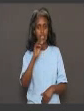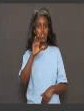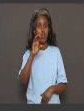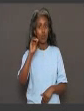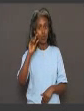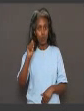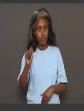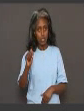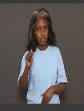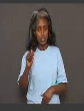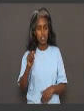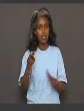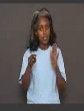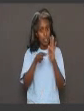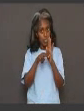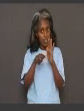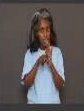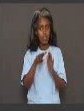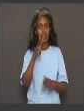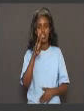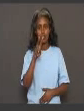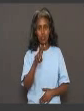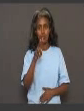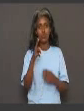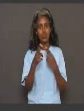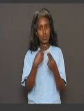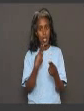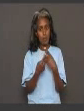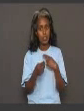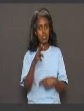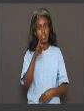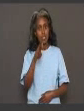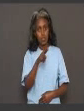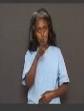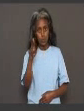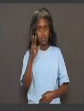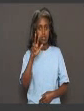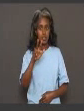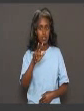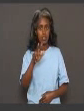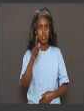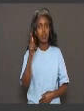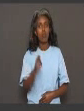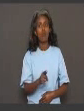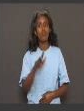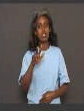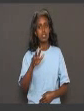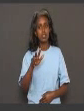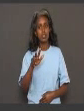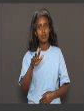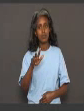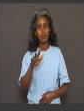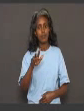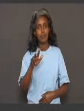and cotangent are negative 2 times root 3